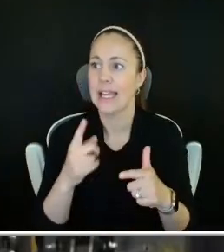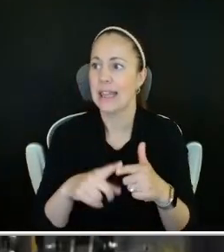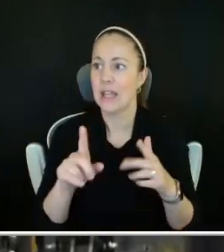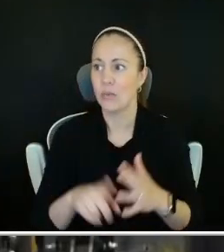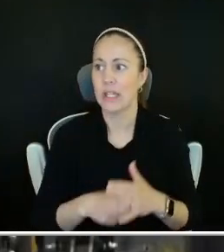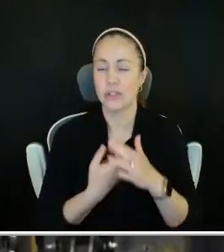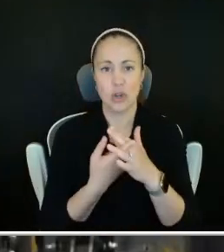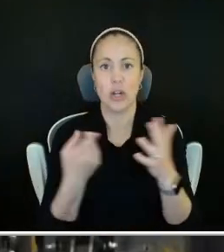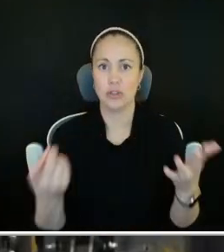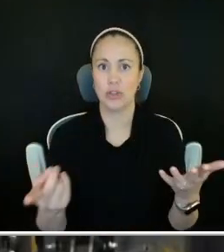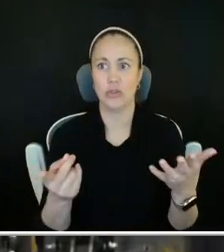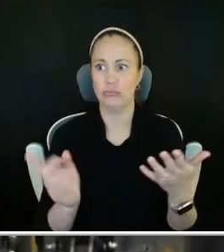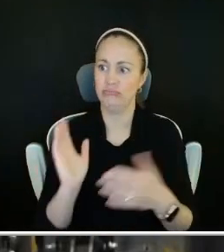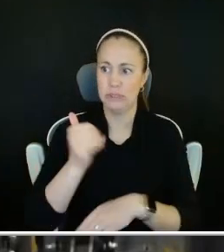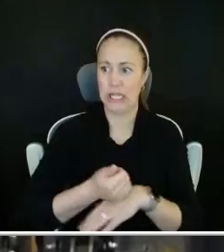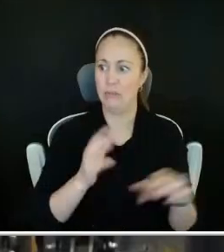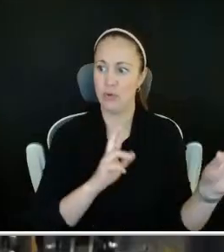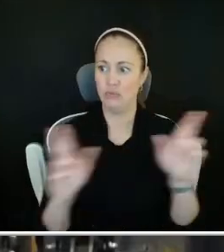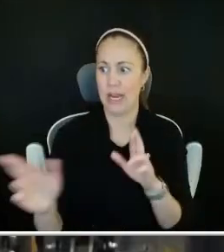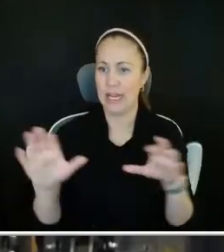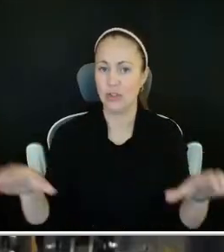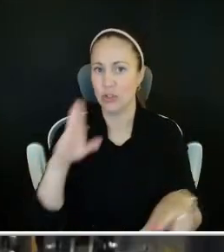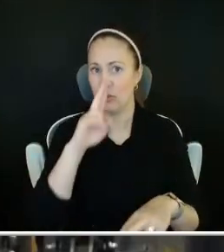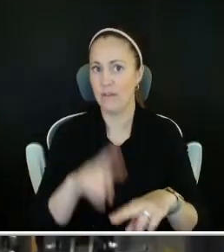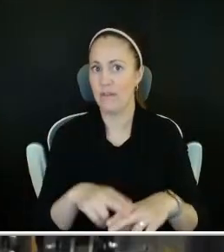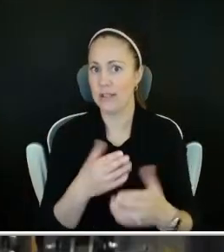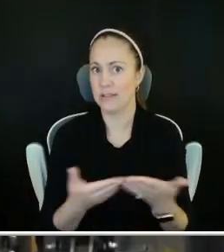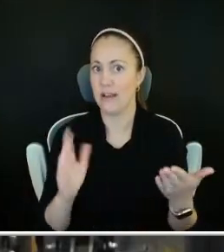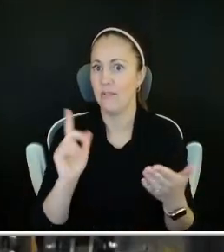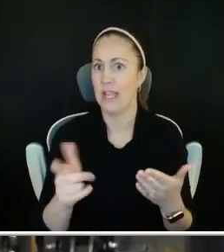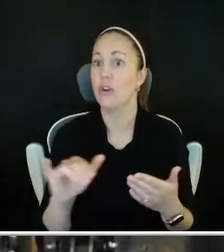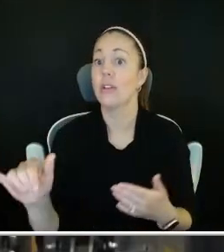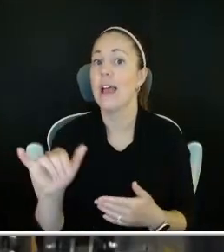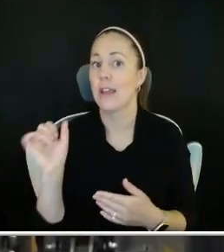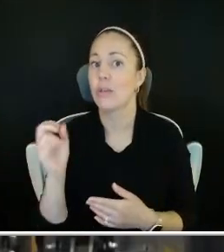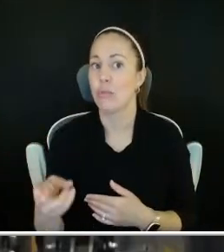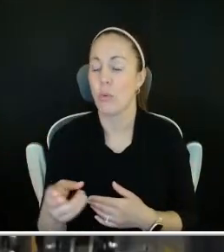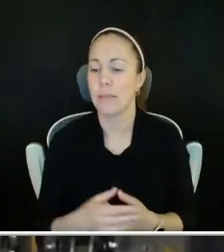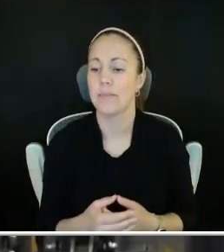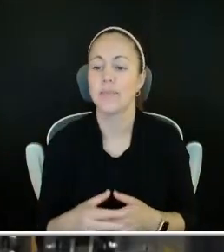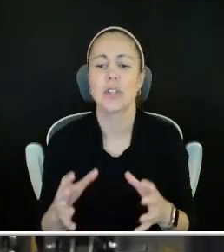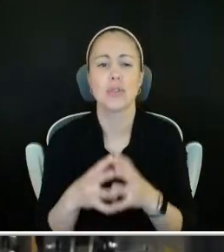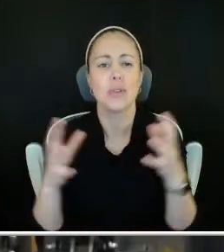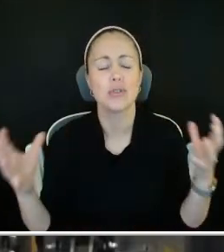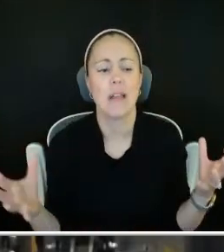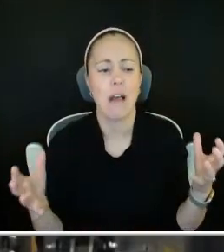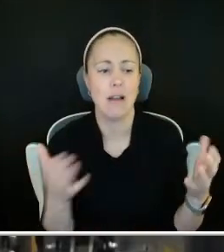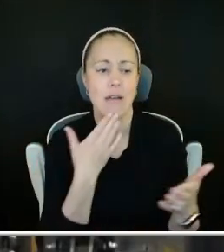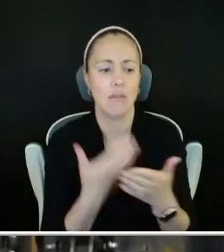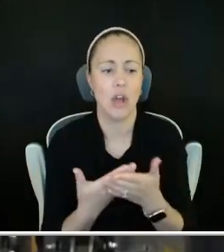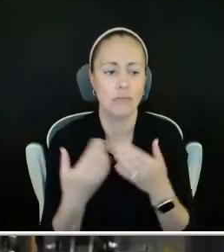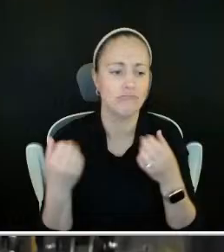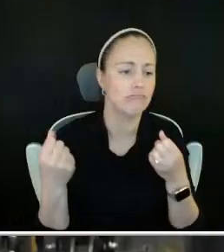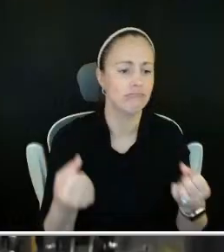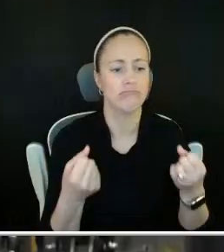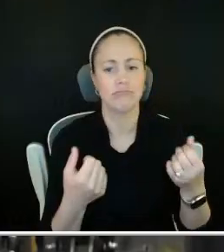able to do the fun stuff later on, like throwing. So there are a lot of foundational exercises that we do both for the upper and lower body, but we